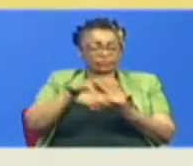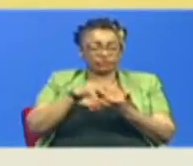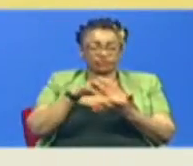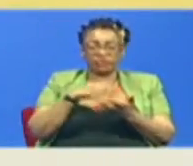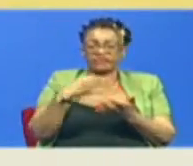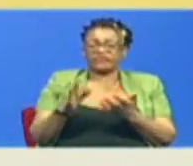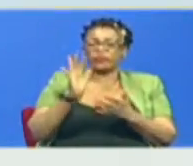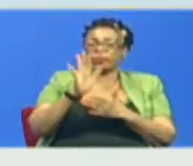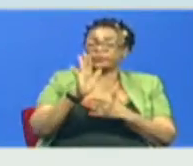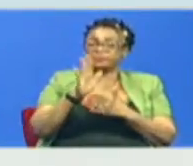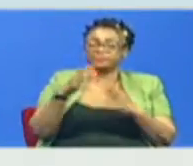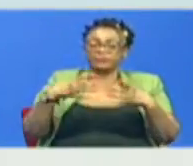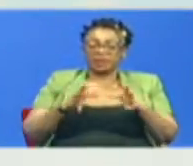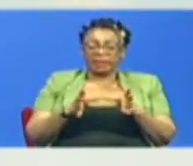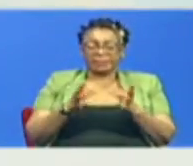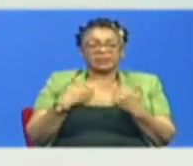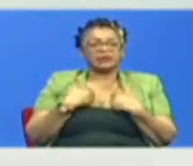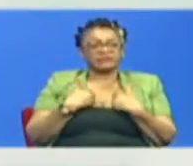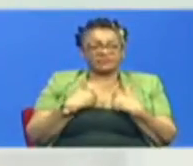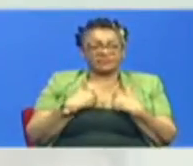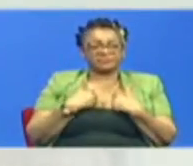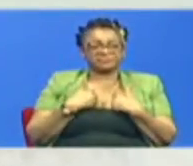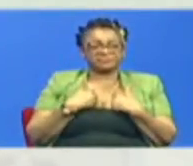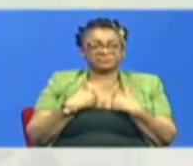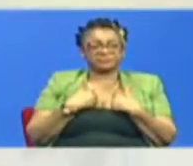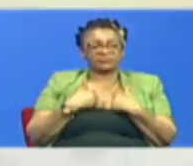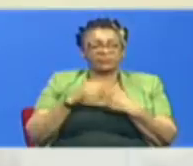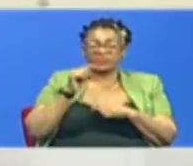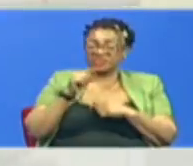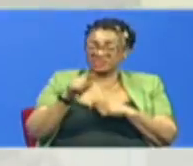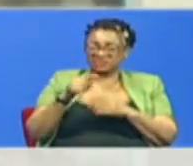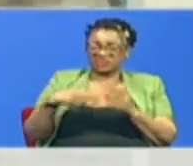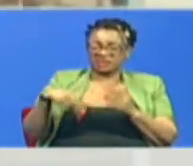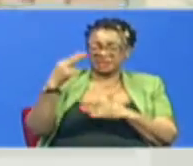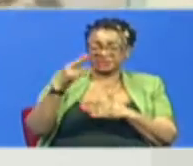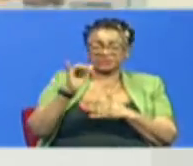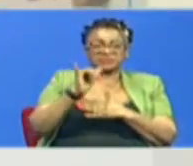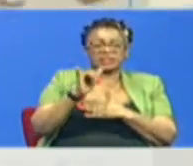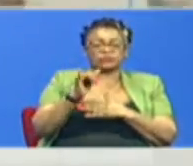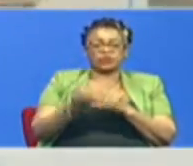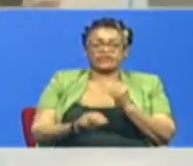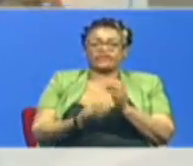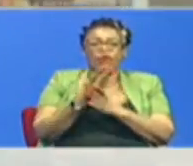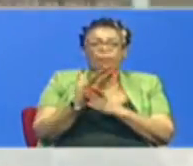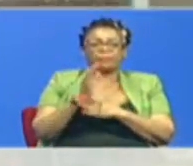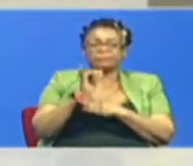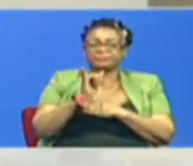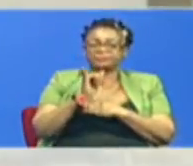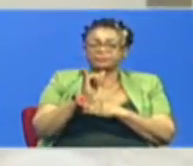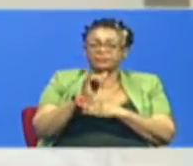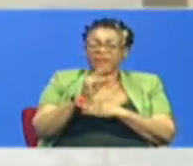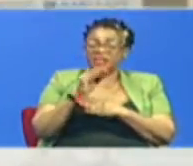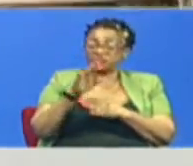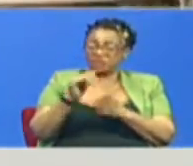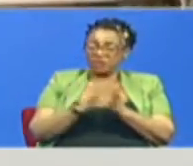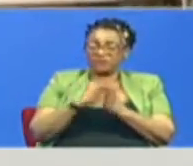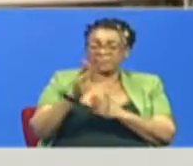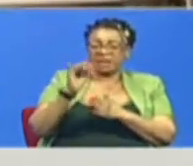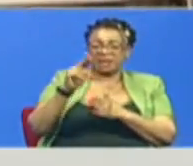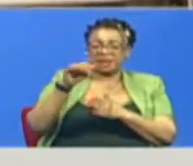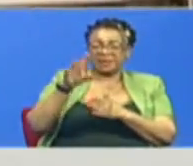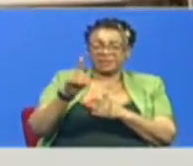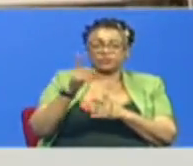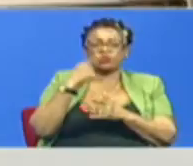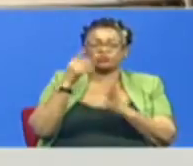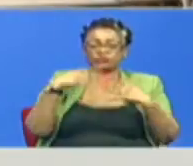fortunes the company is facing. These rising headwinds would form the daunting entry of Bernard Ngugi, who took